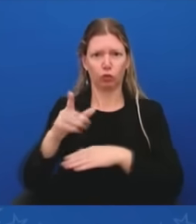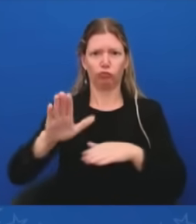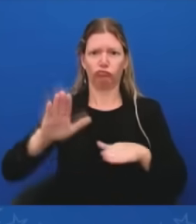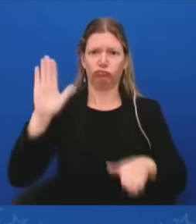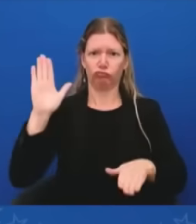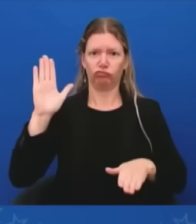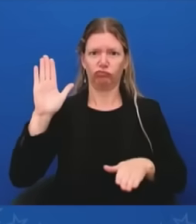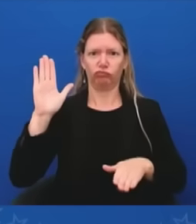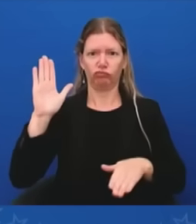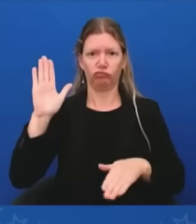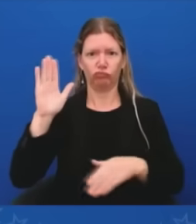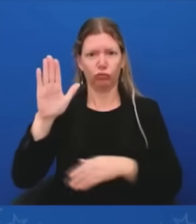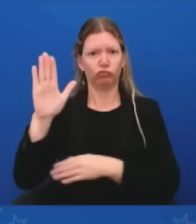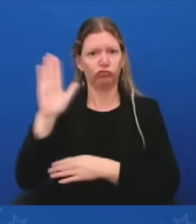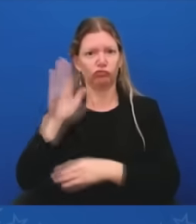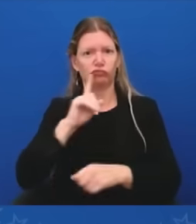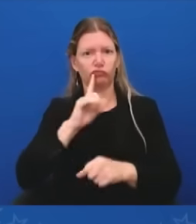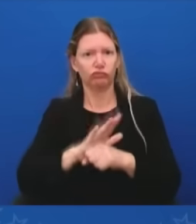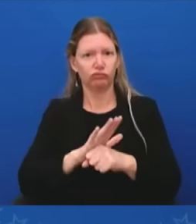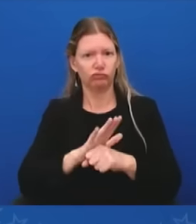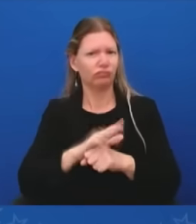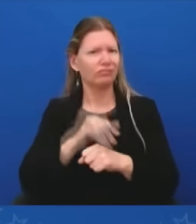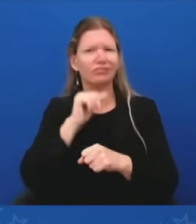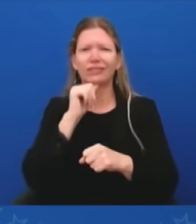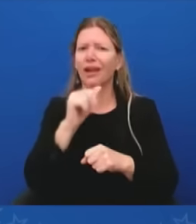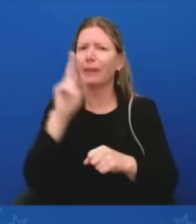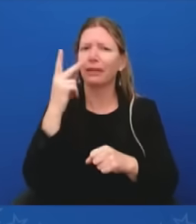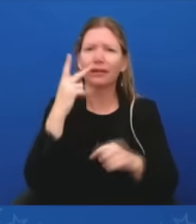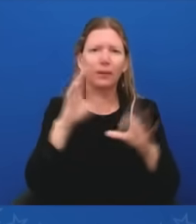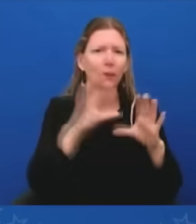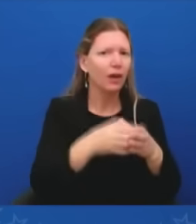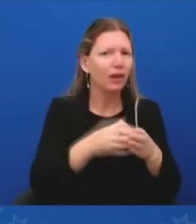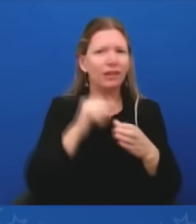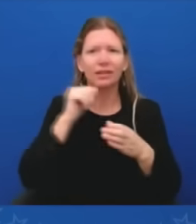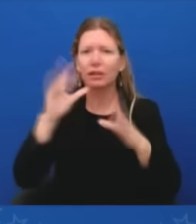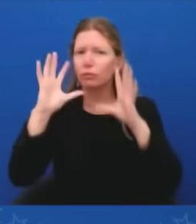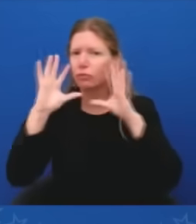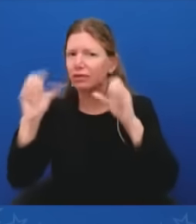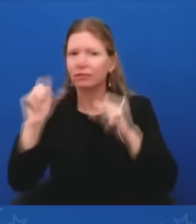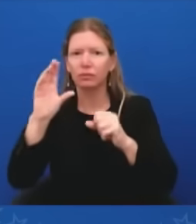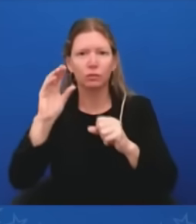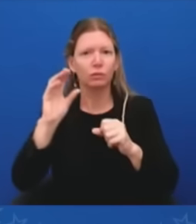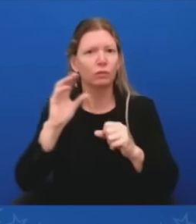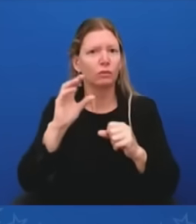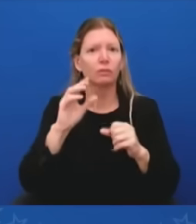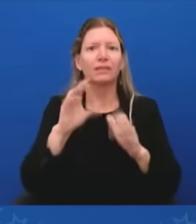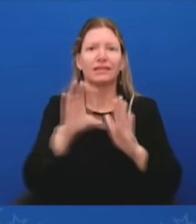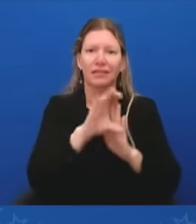United States of America, against all enemies, foreign and domestic.